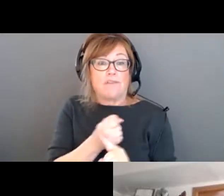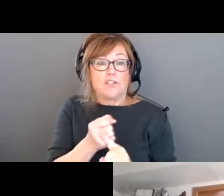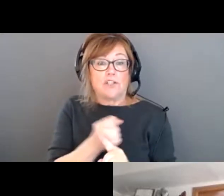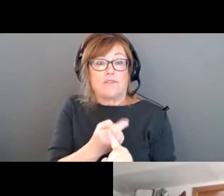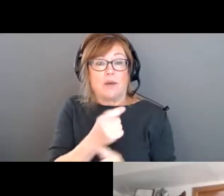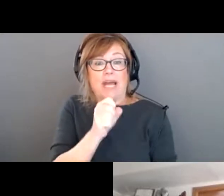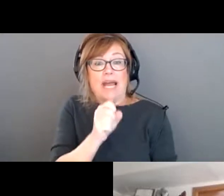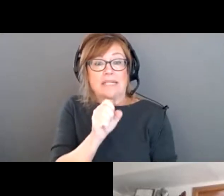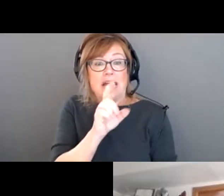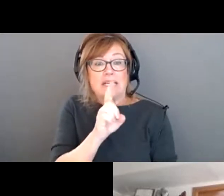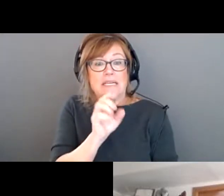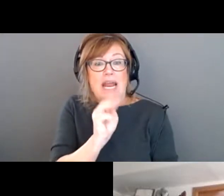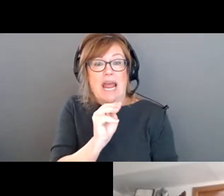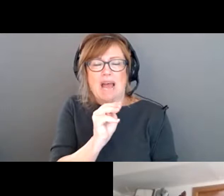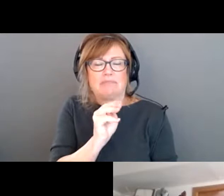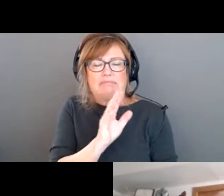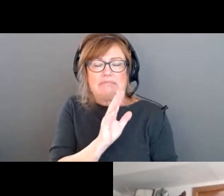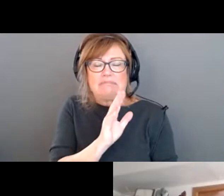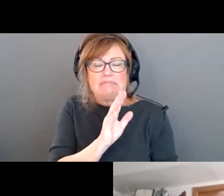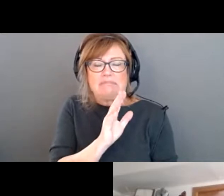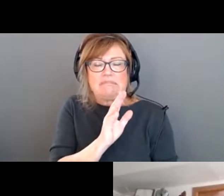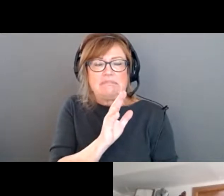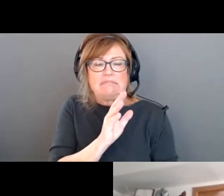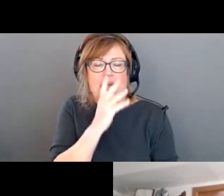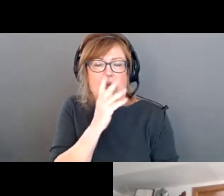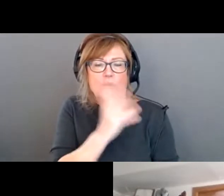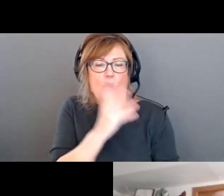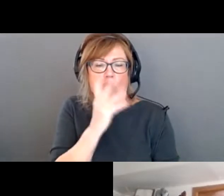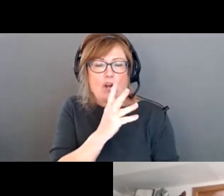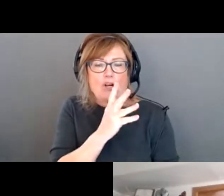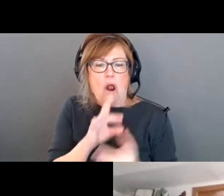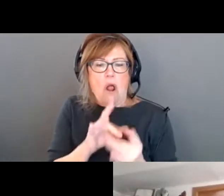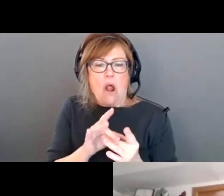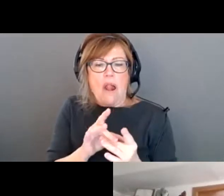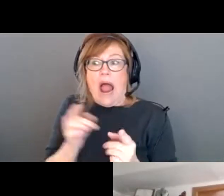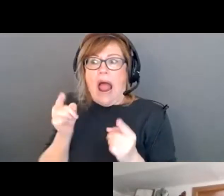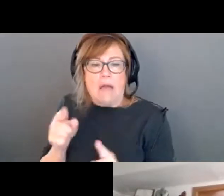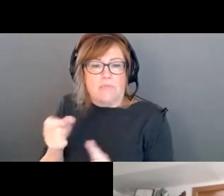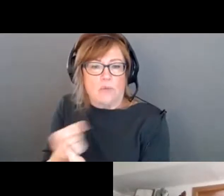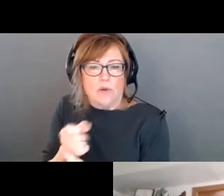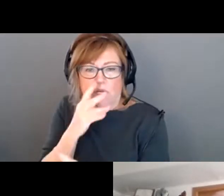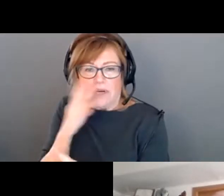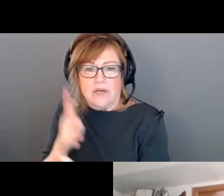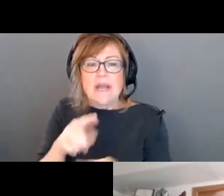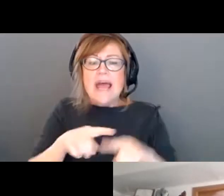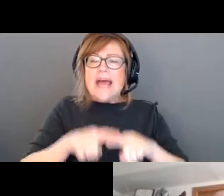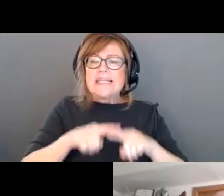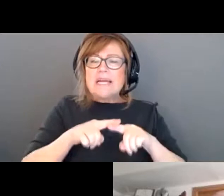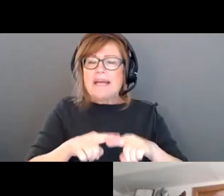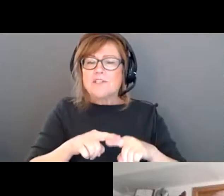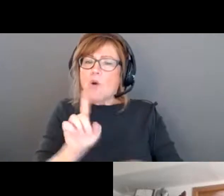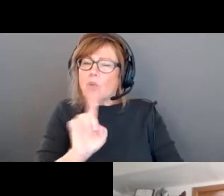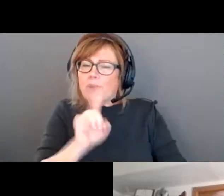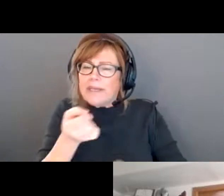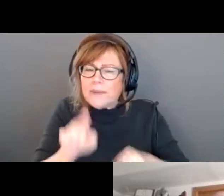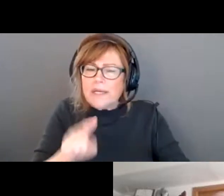and neglect and abuse then resulted. It often depends on the milieu in which this takes place. If